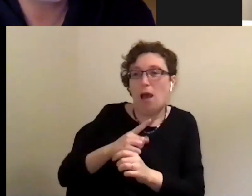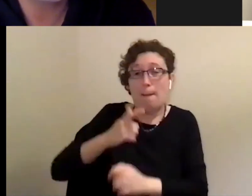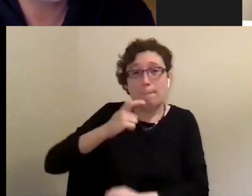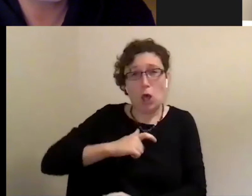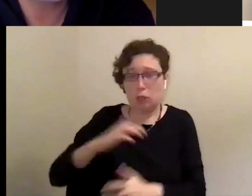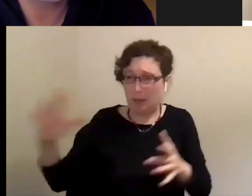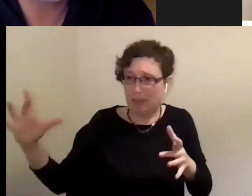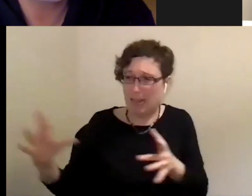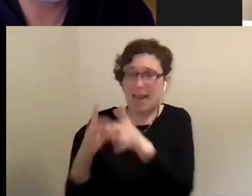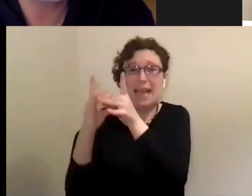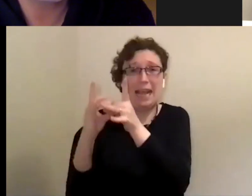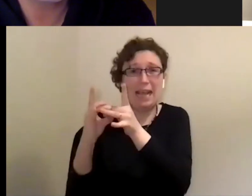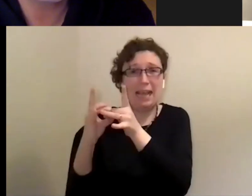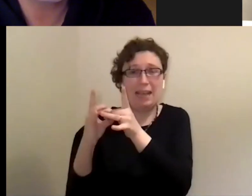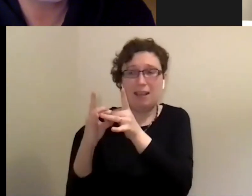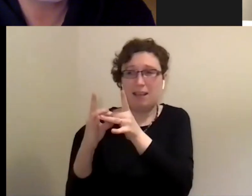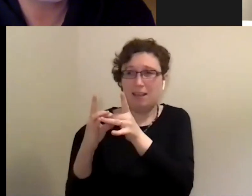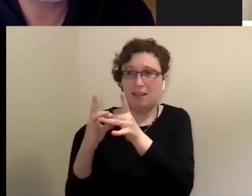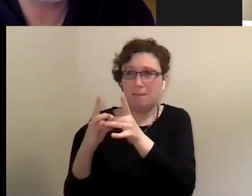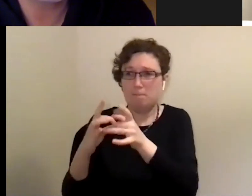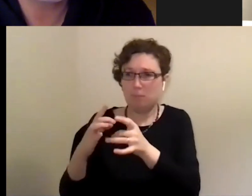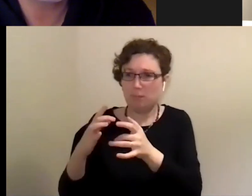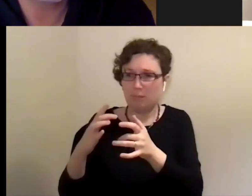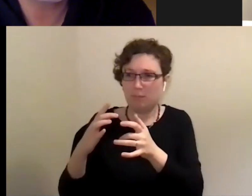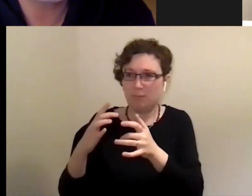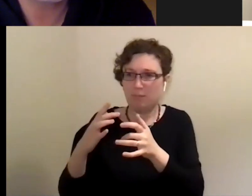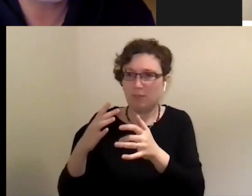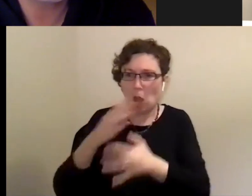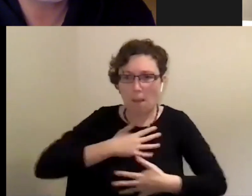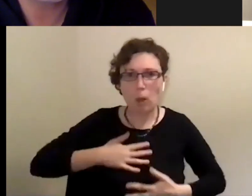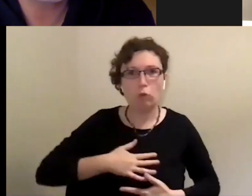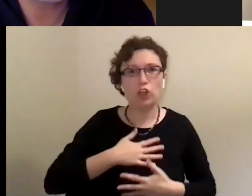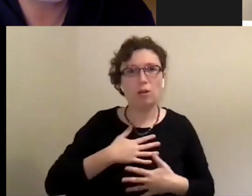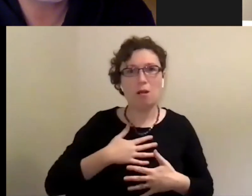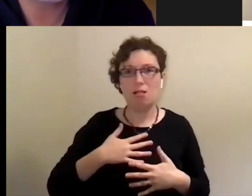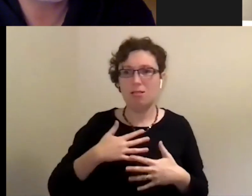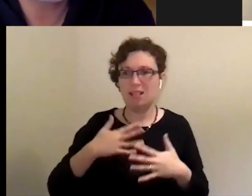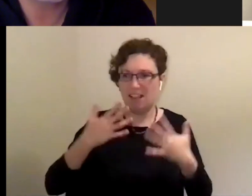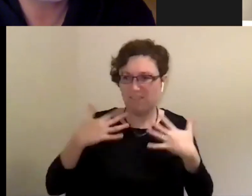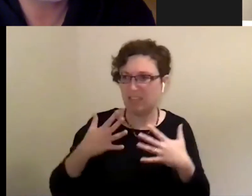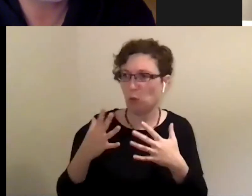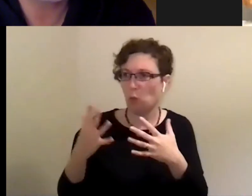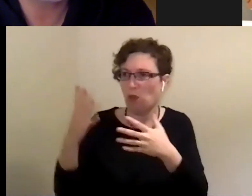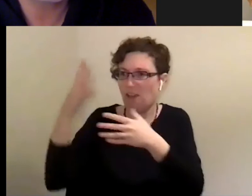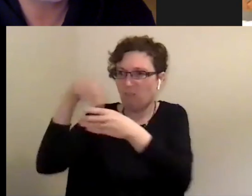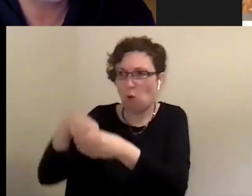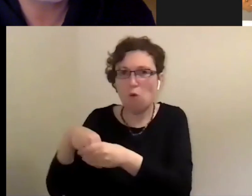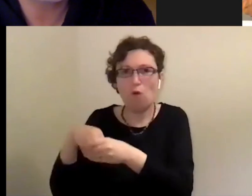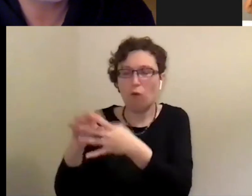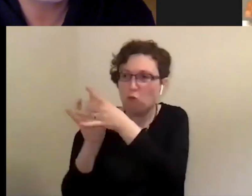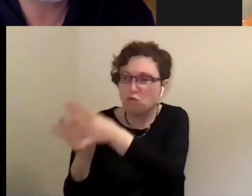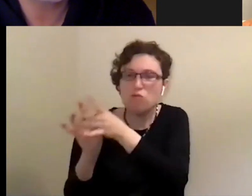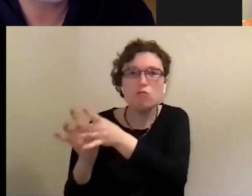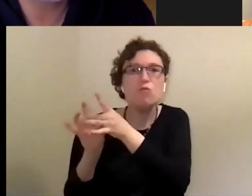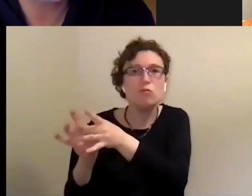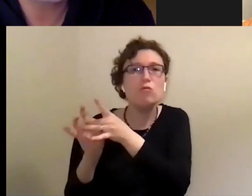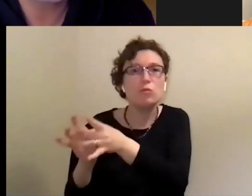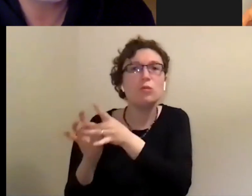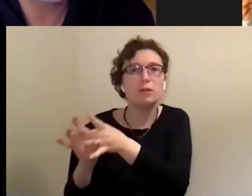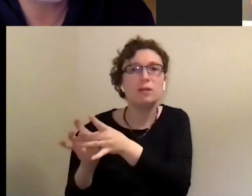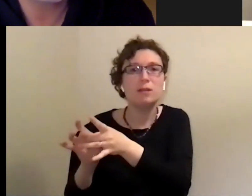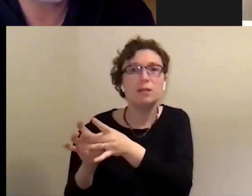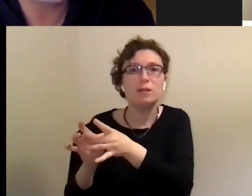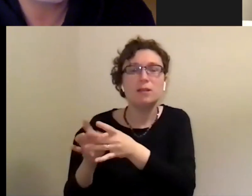mentally, physically, emotionally, all into that one person. That is so draining. I tried to do that at the start, but then I